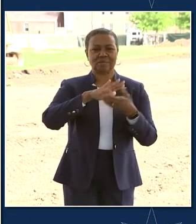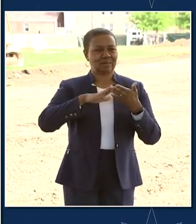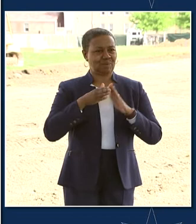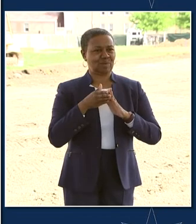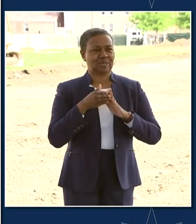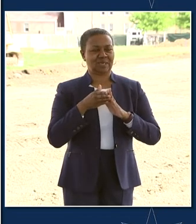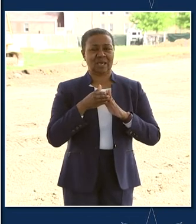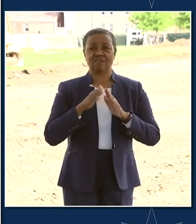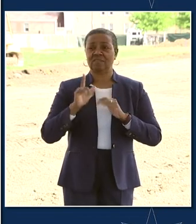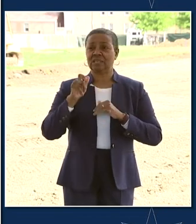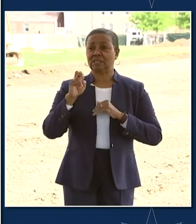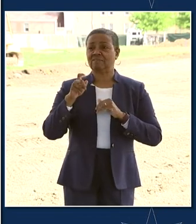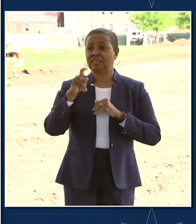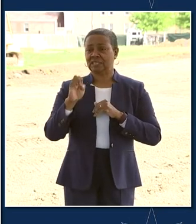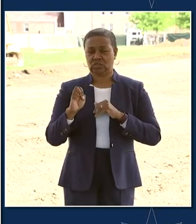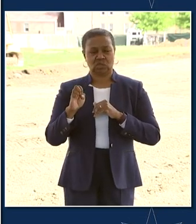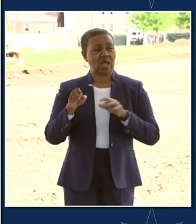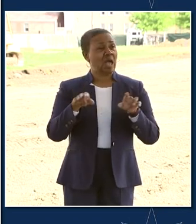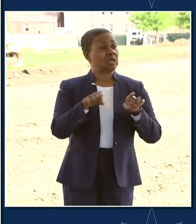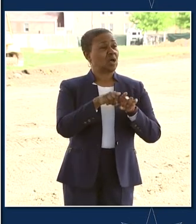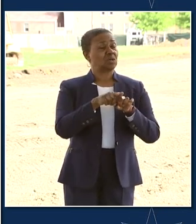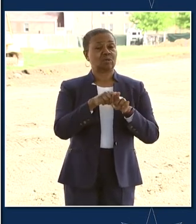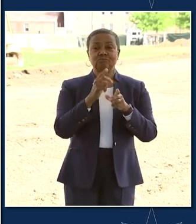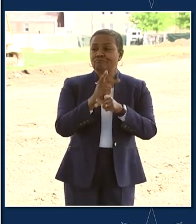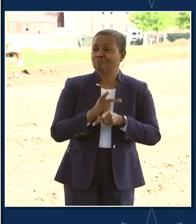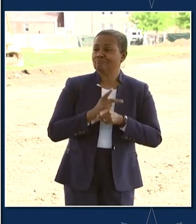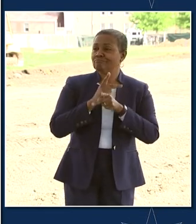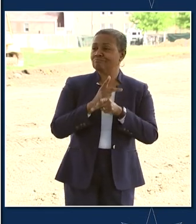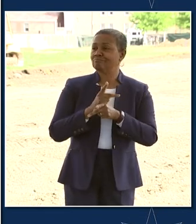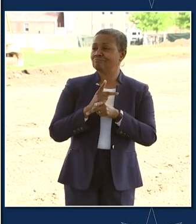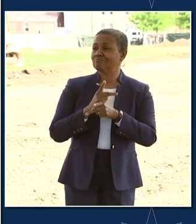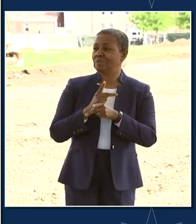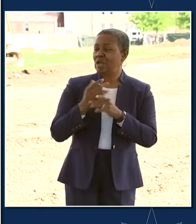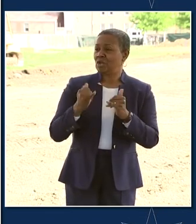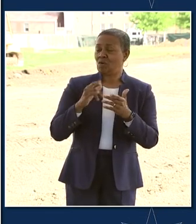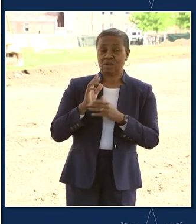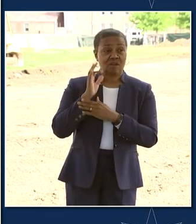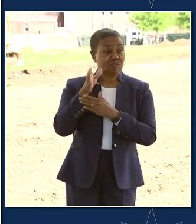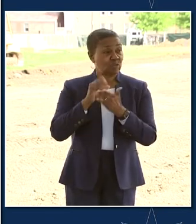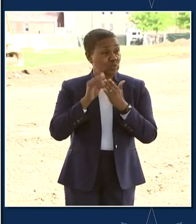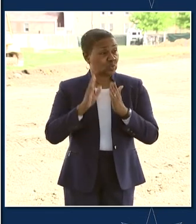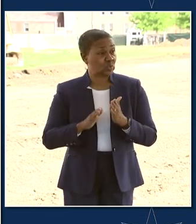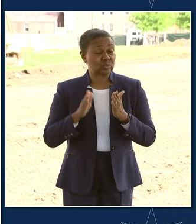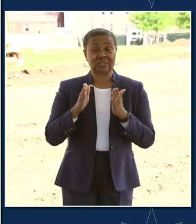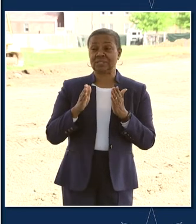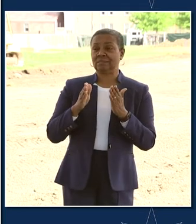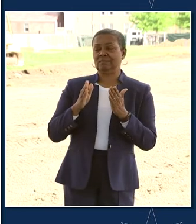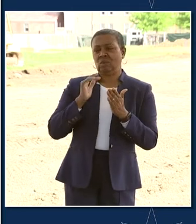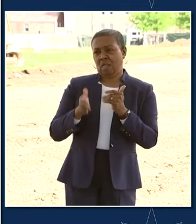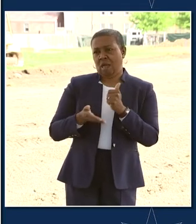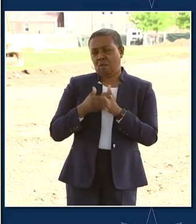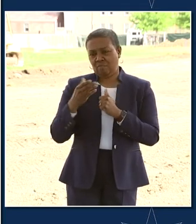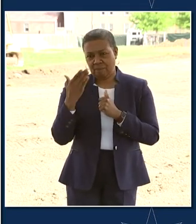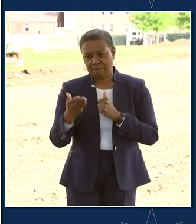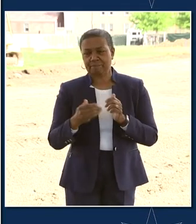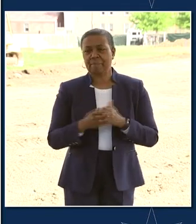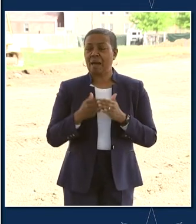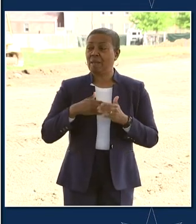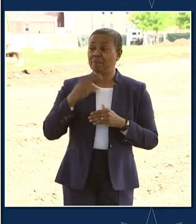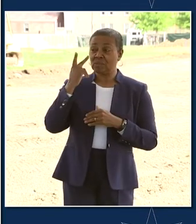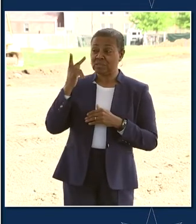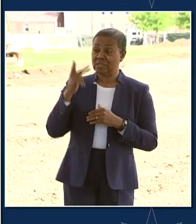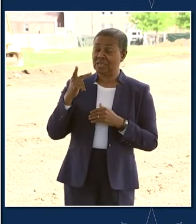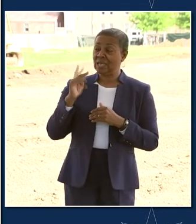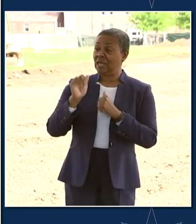community of a little village, as well as nurture the well-being of current and future Farragut students. I'm glad to see